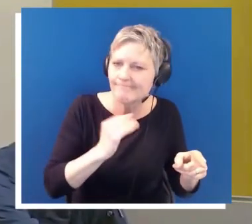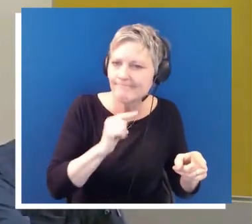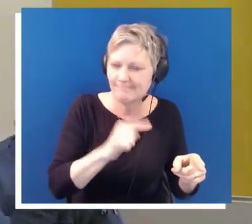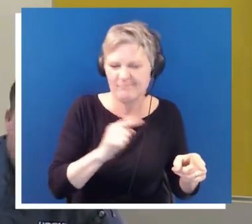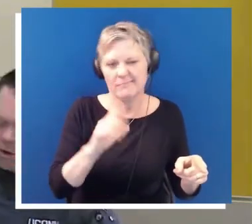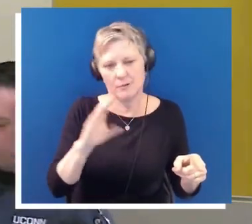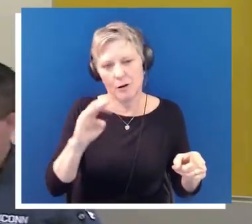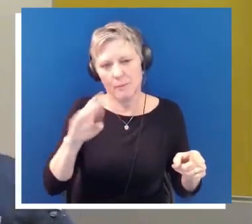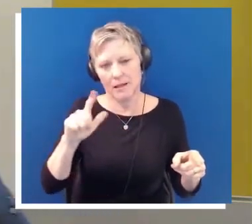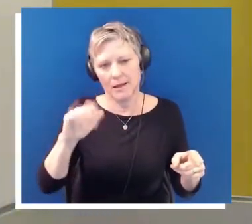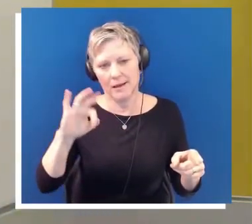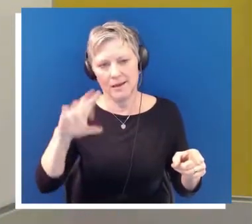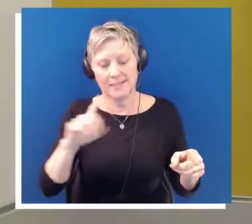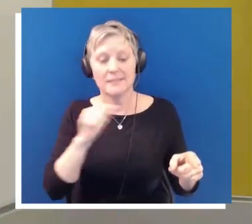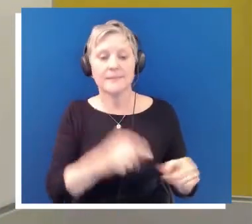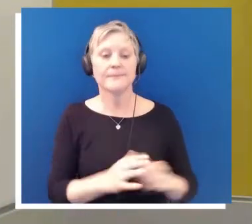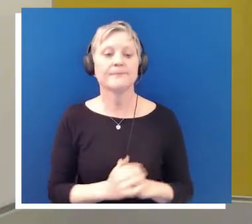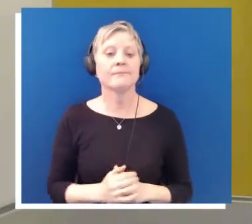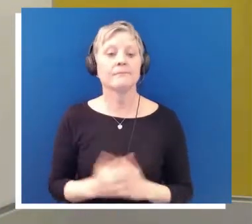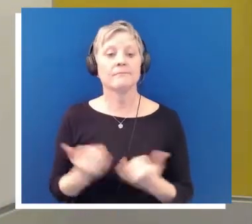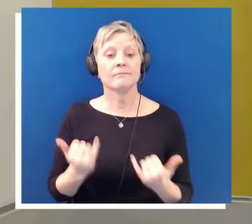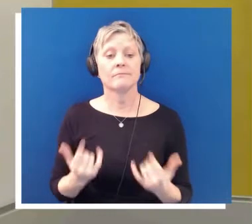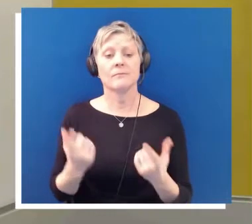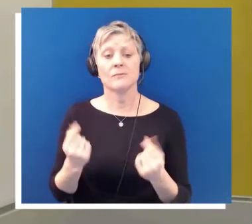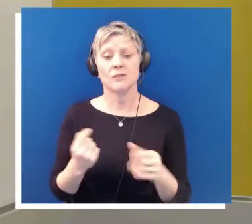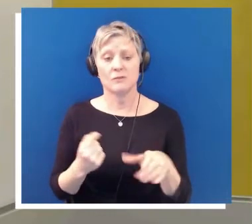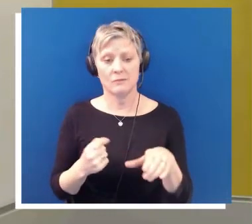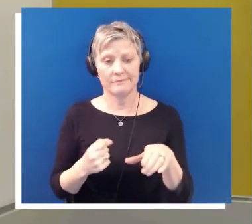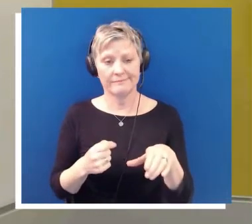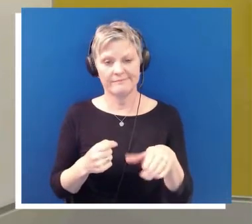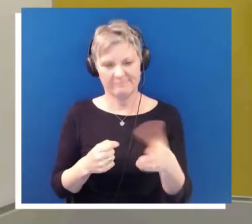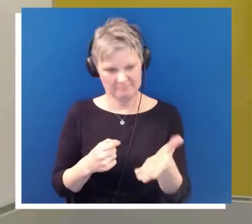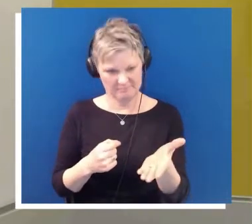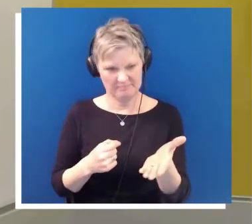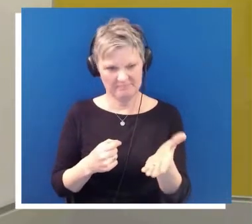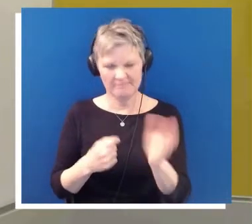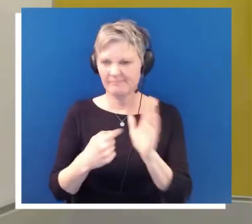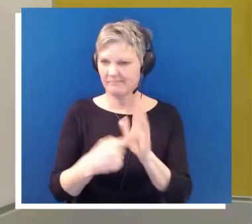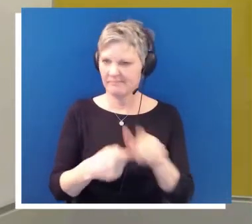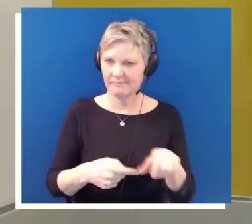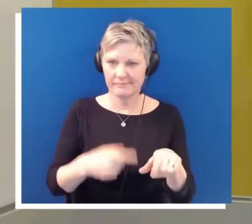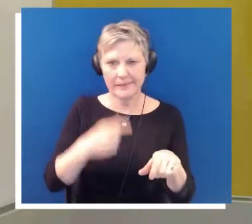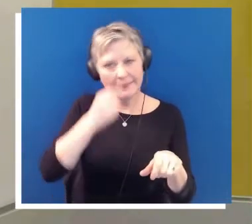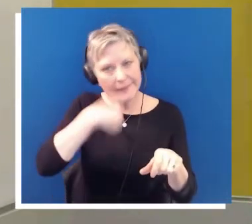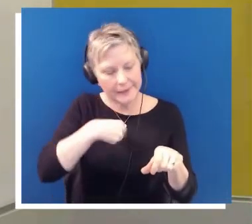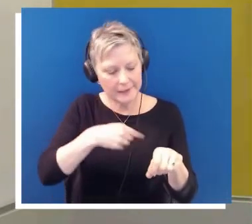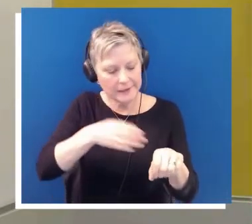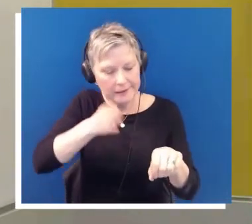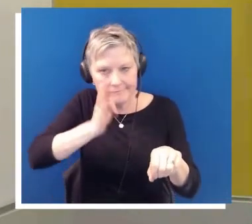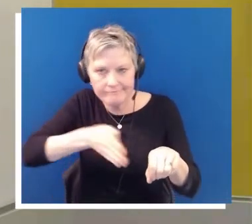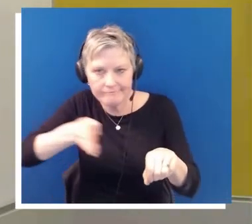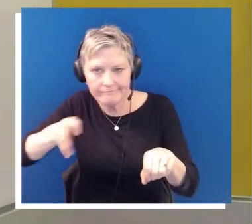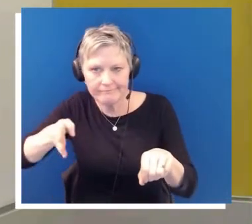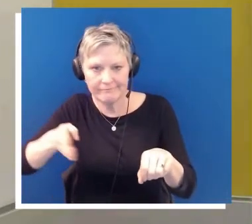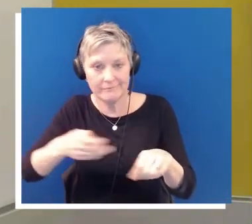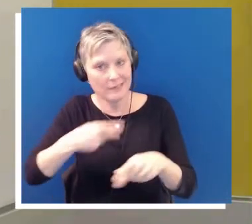And here's what we're going to do. We're going to do thin slices. So what you want to do is just keep your fingers back